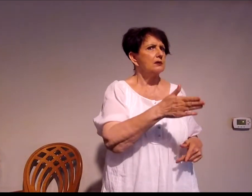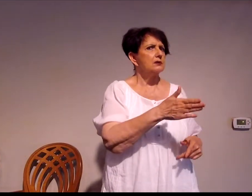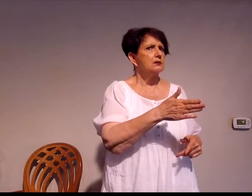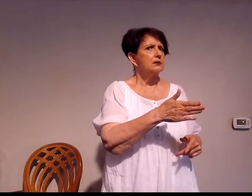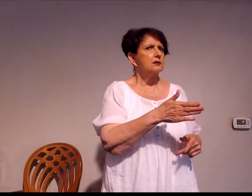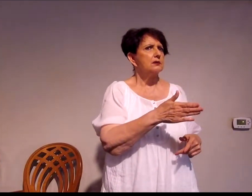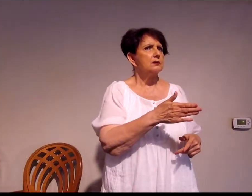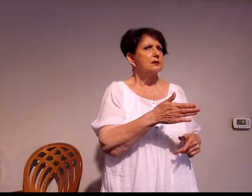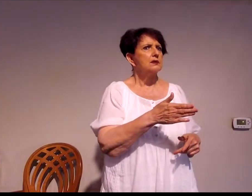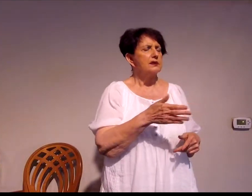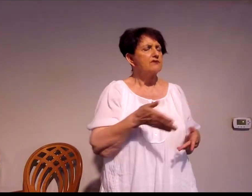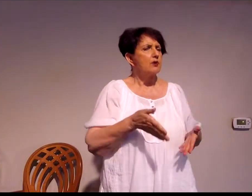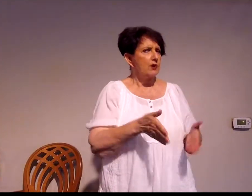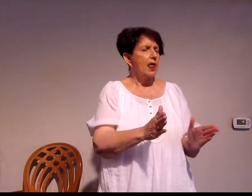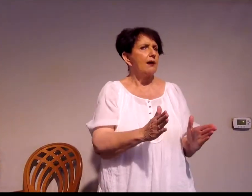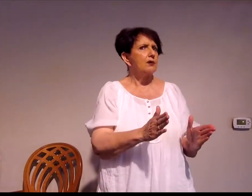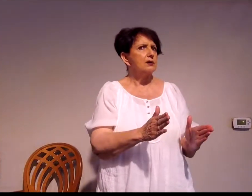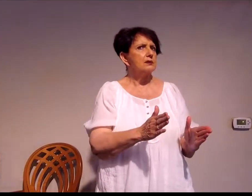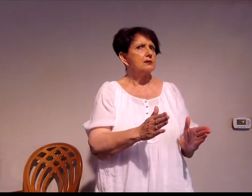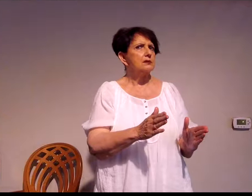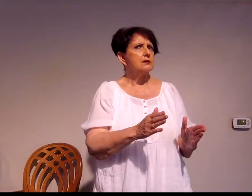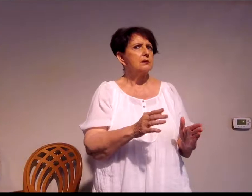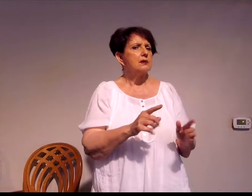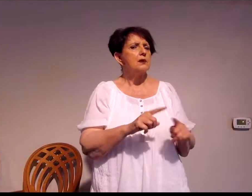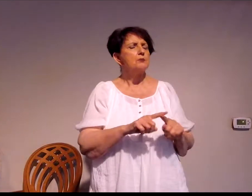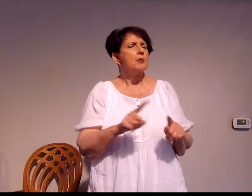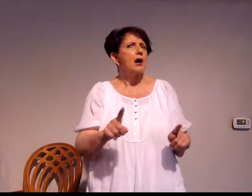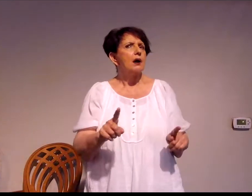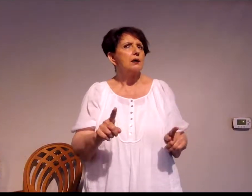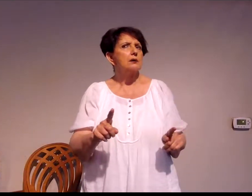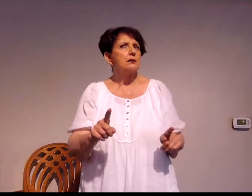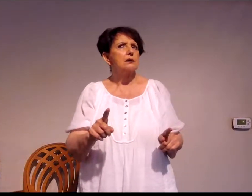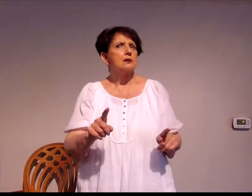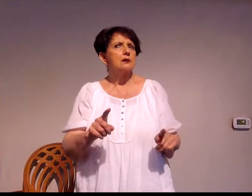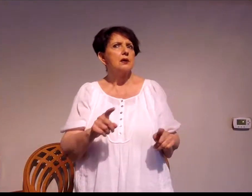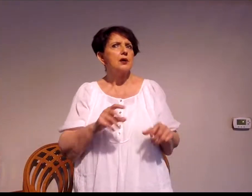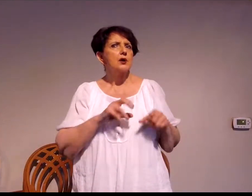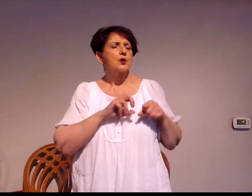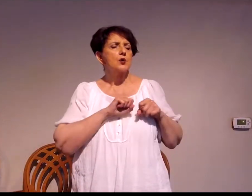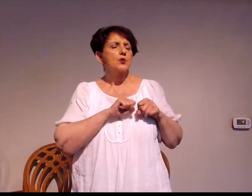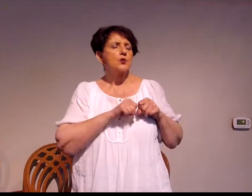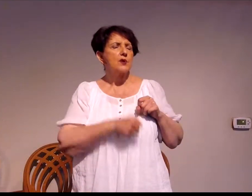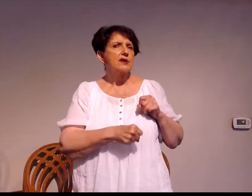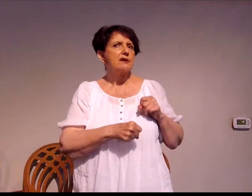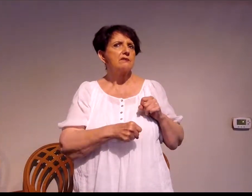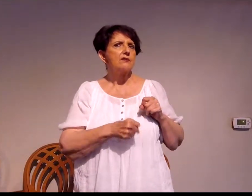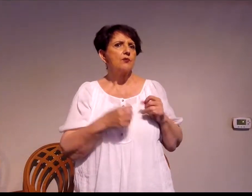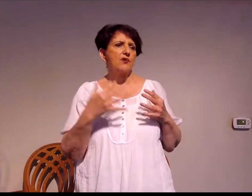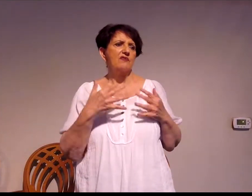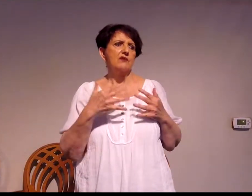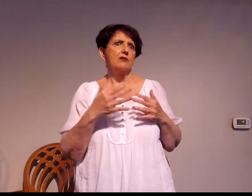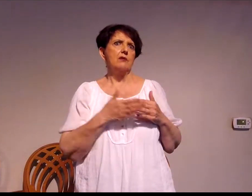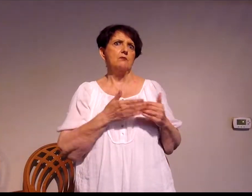we allow it. But grief is perhaps the emotion that we fear the most.